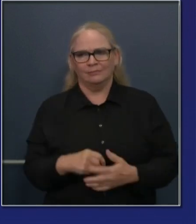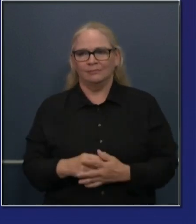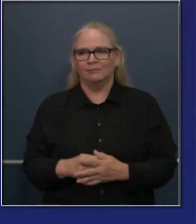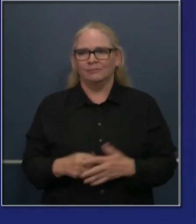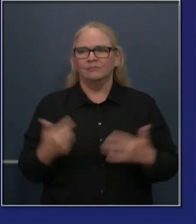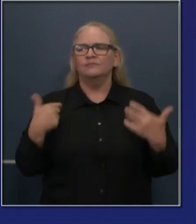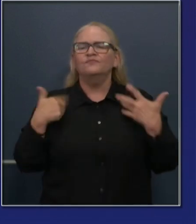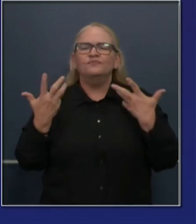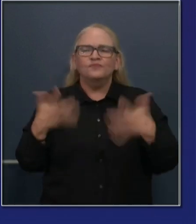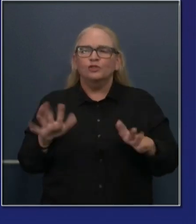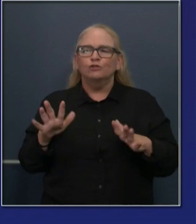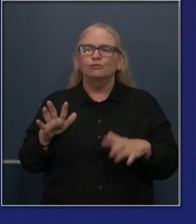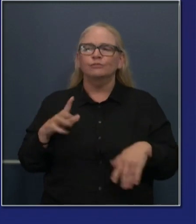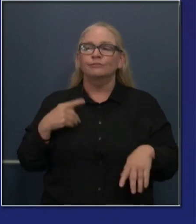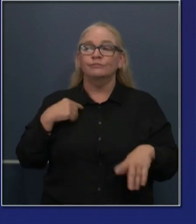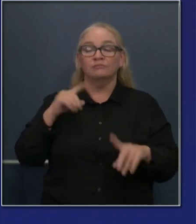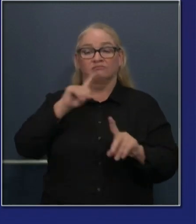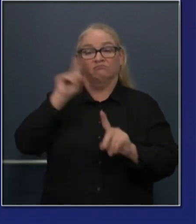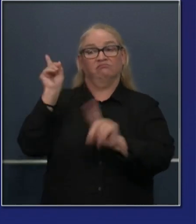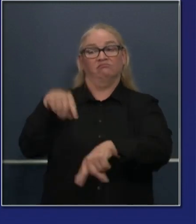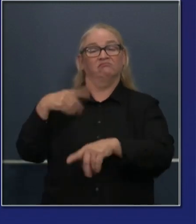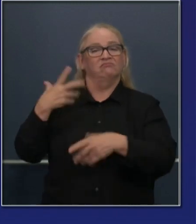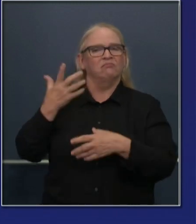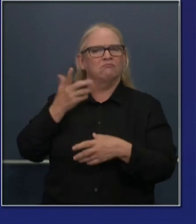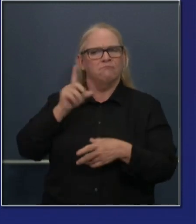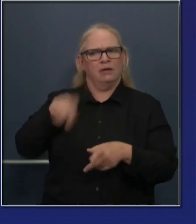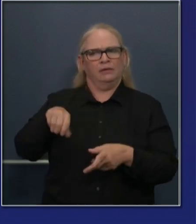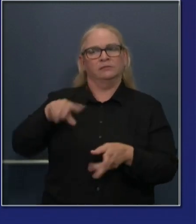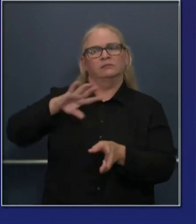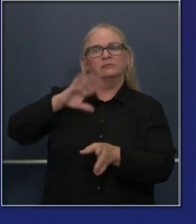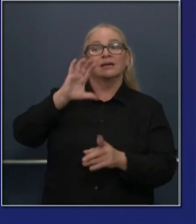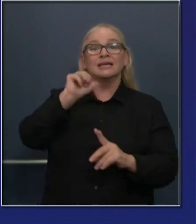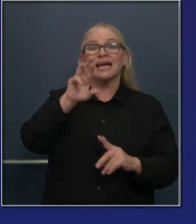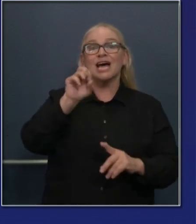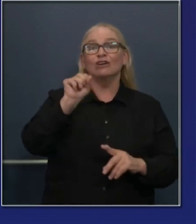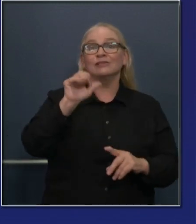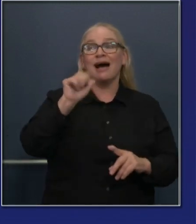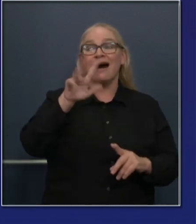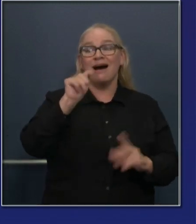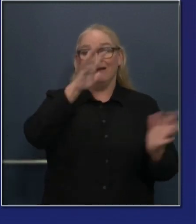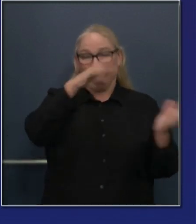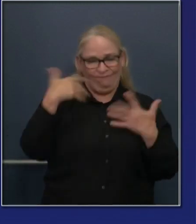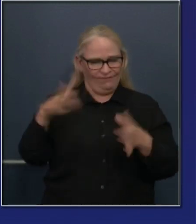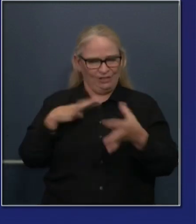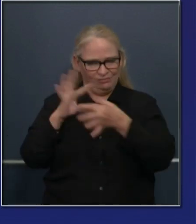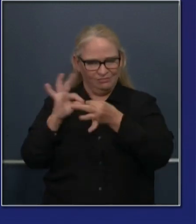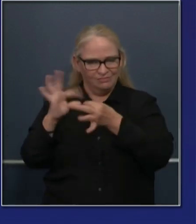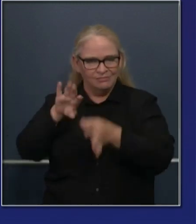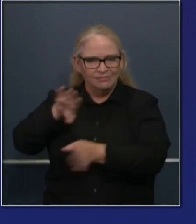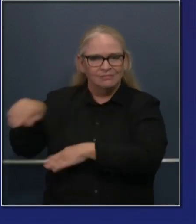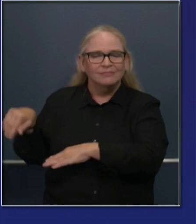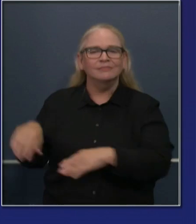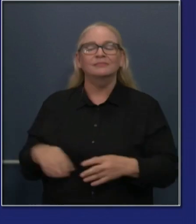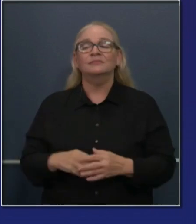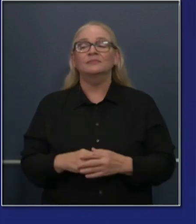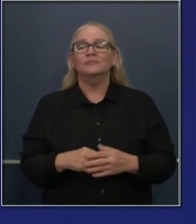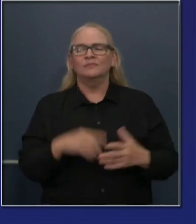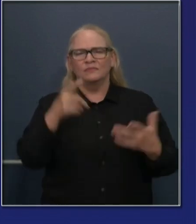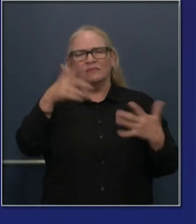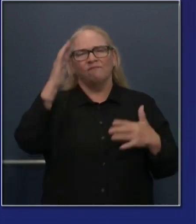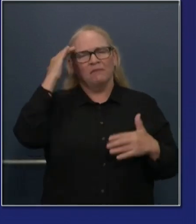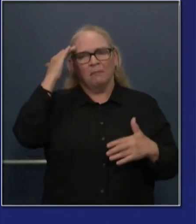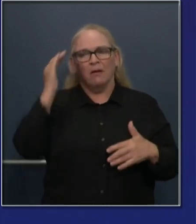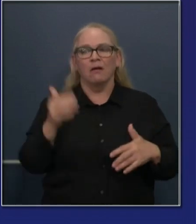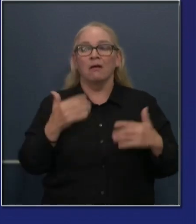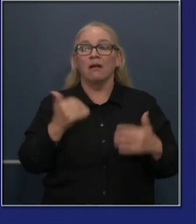done building on the CARES Act and what has come from the federal government. A lot of those things, as you're very familiar, including